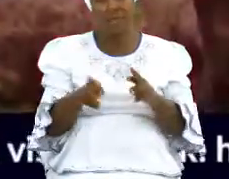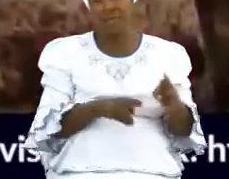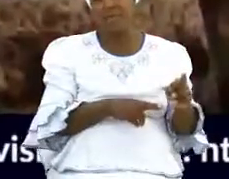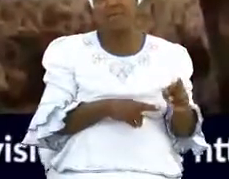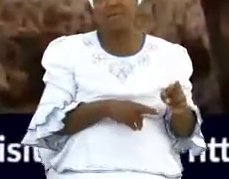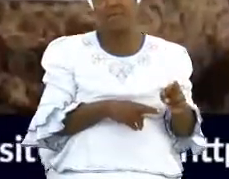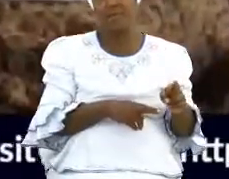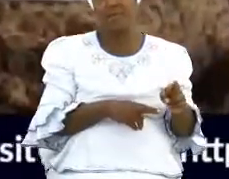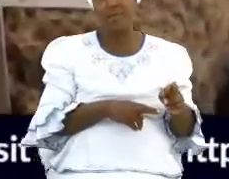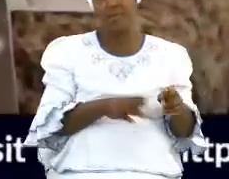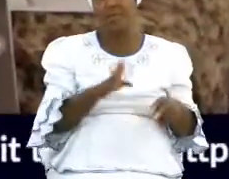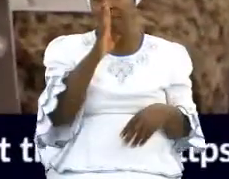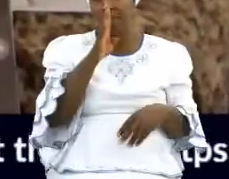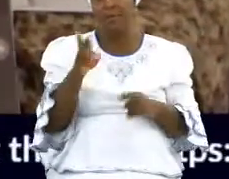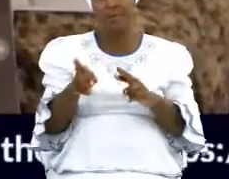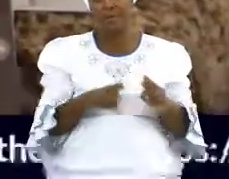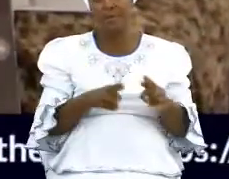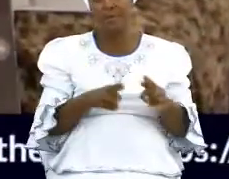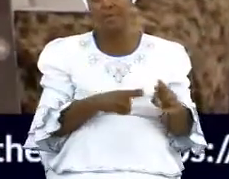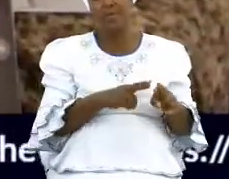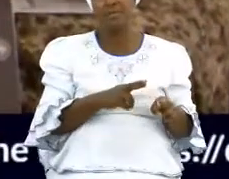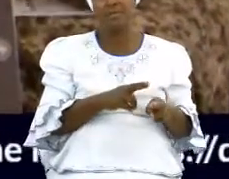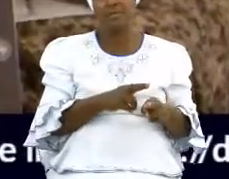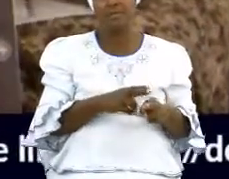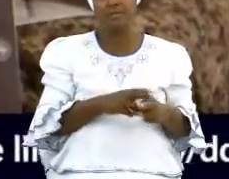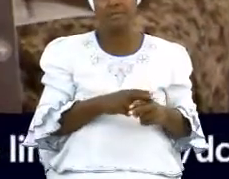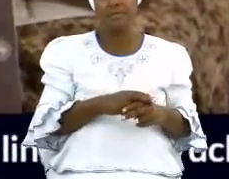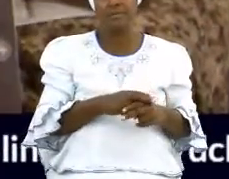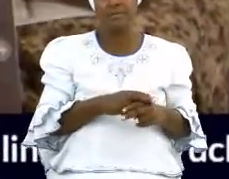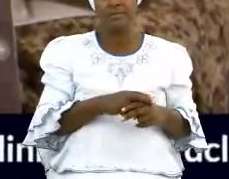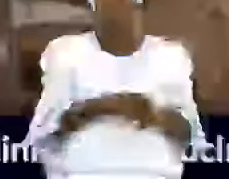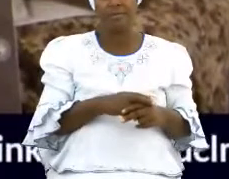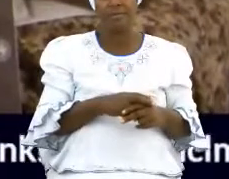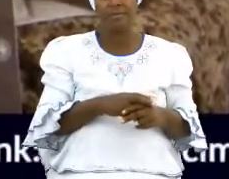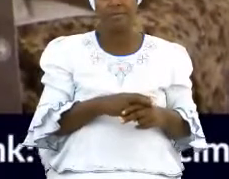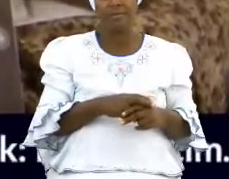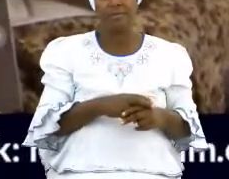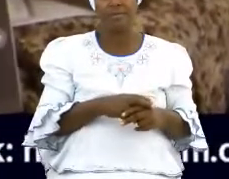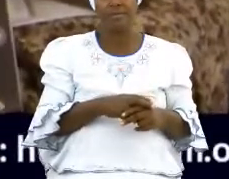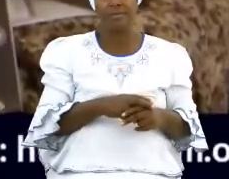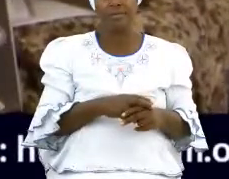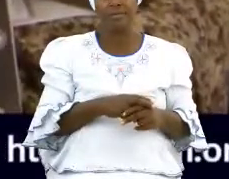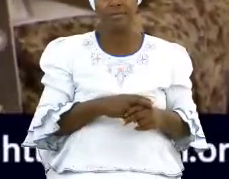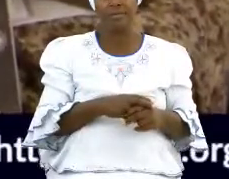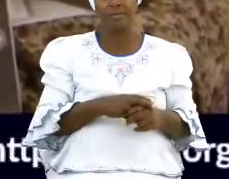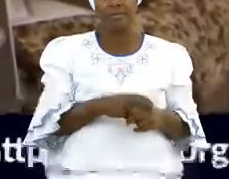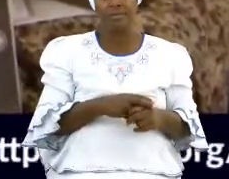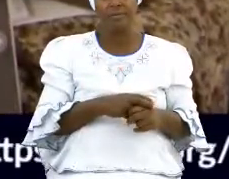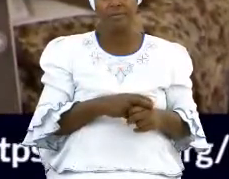Counselors, we are waiting for you. Supervisors, please. Let's know when you are set.